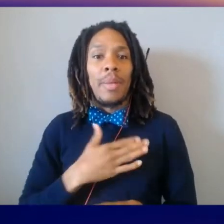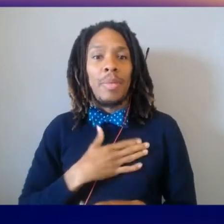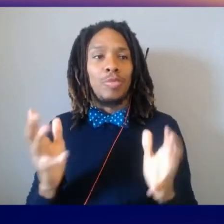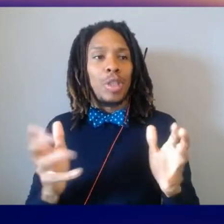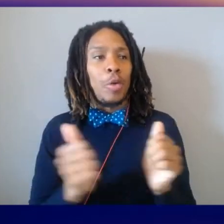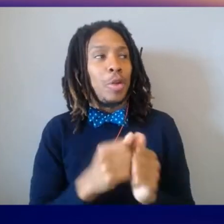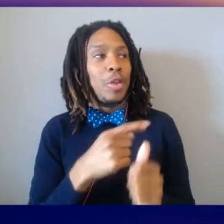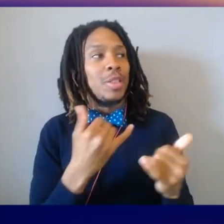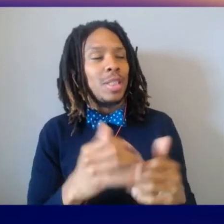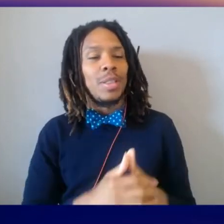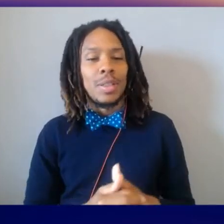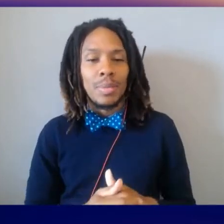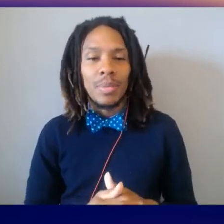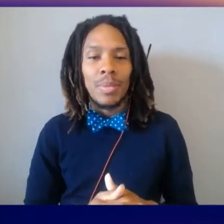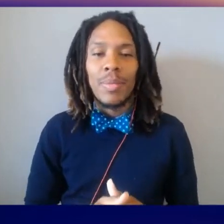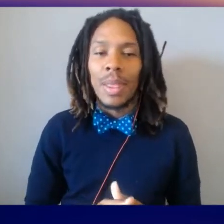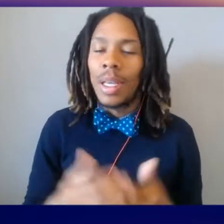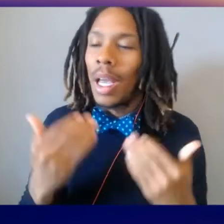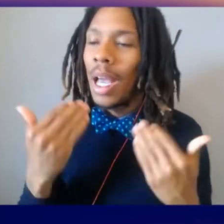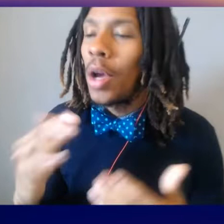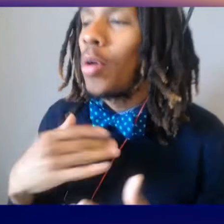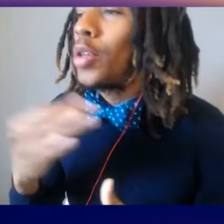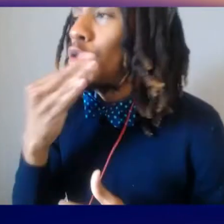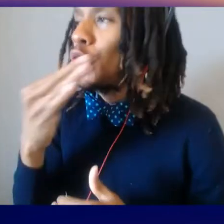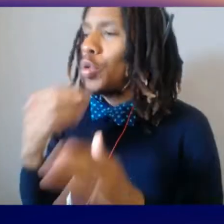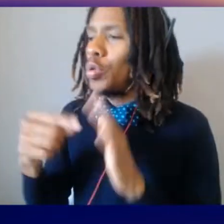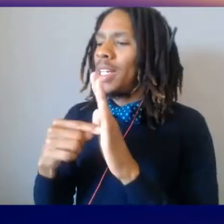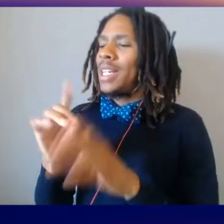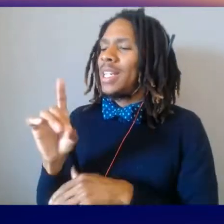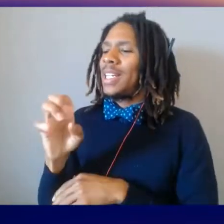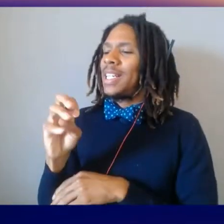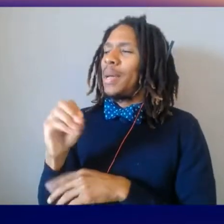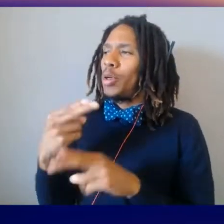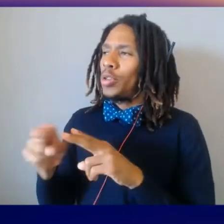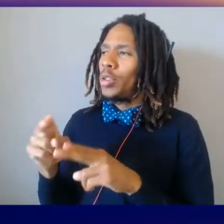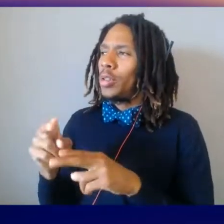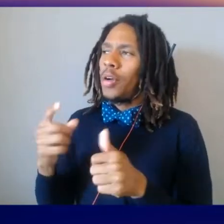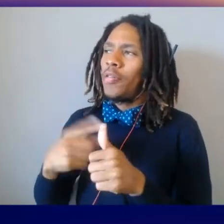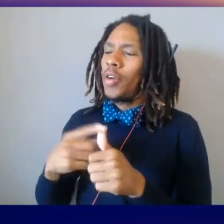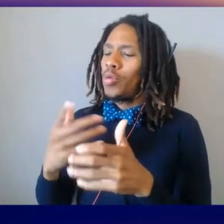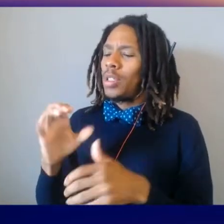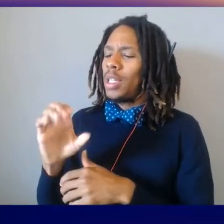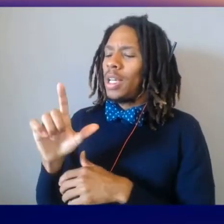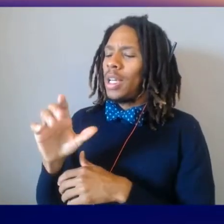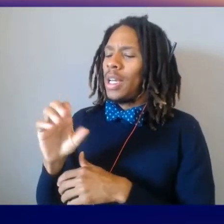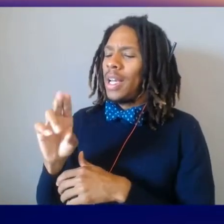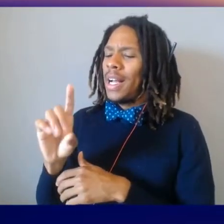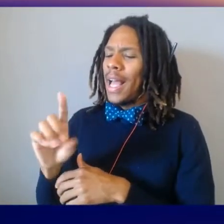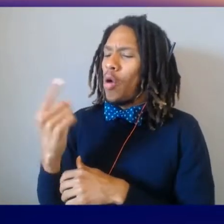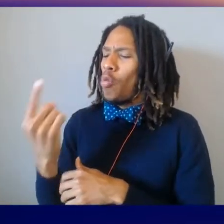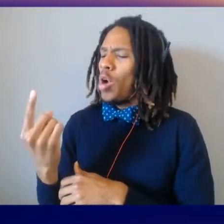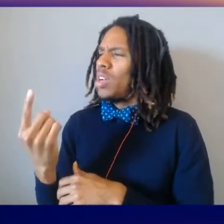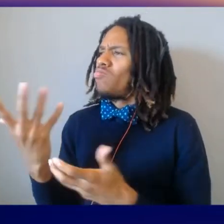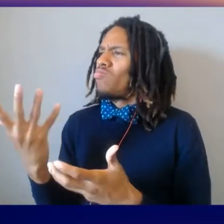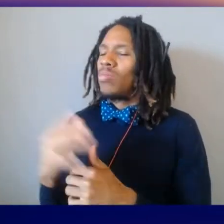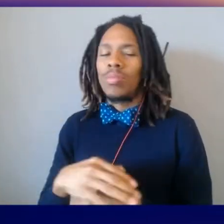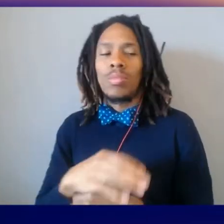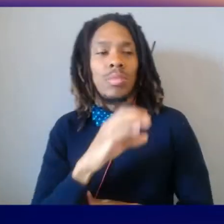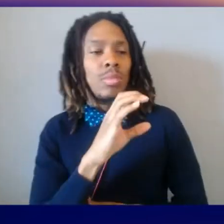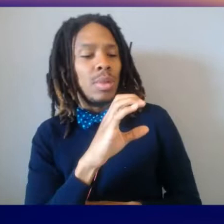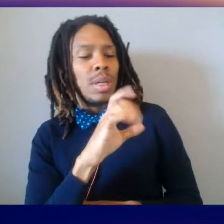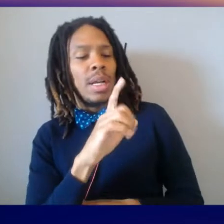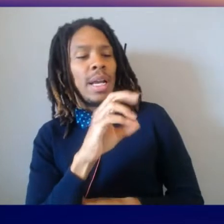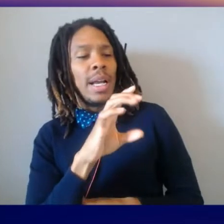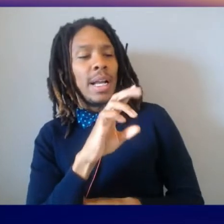today. So I know we're going to go straight into a demo shortly, but first, what is Cloud WAN, to set some context? Yeah, I mean, Cloud WAN is